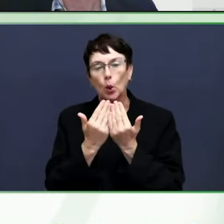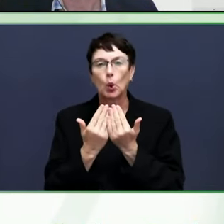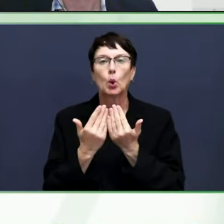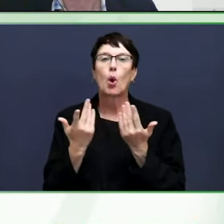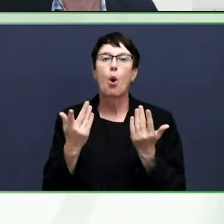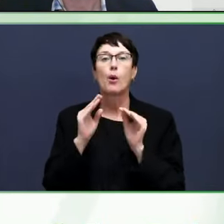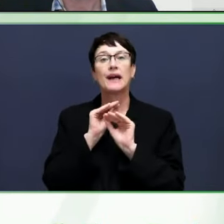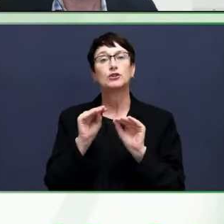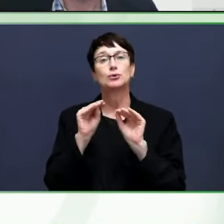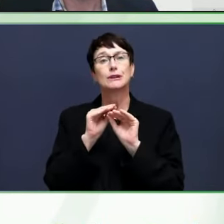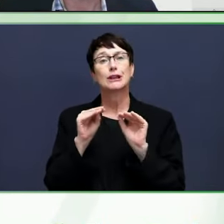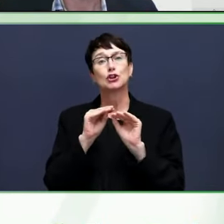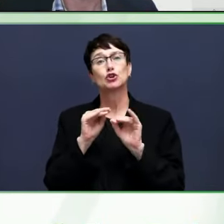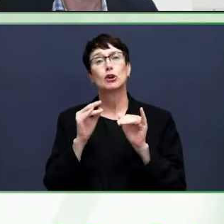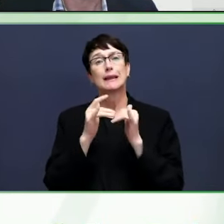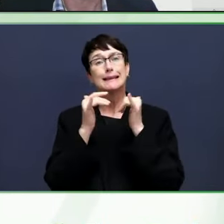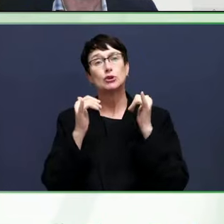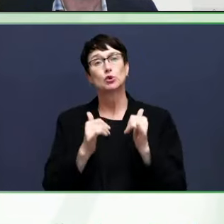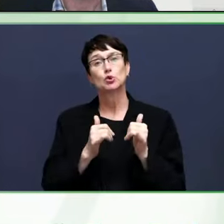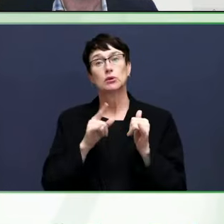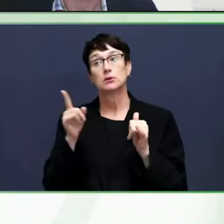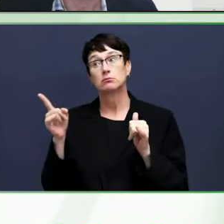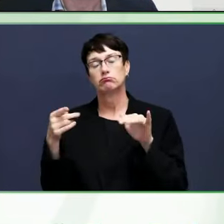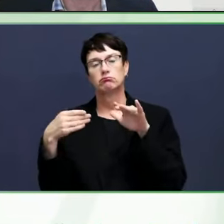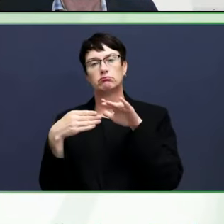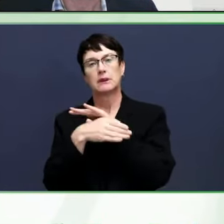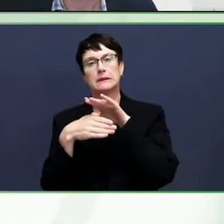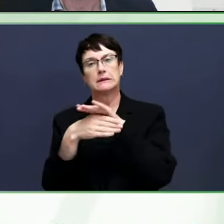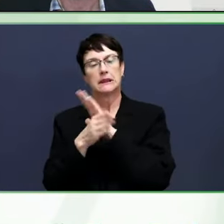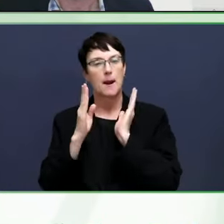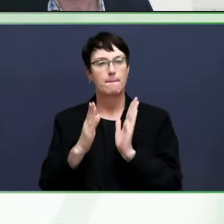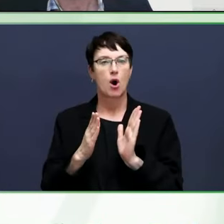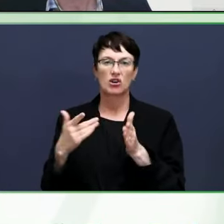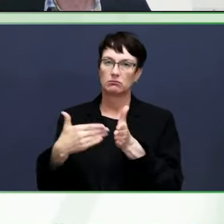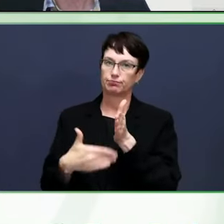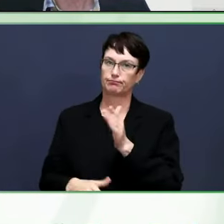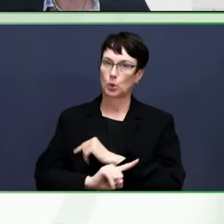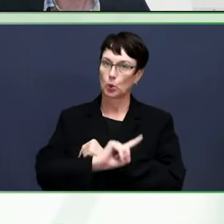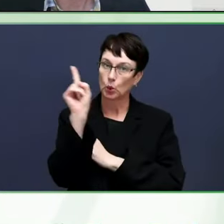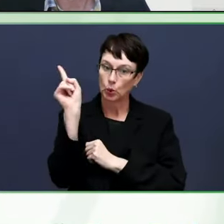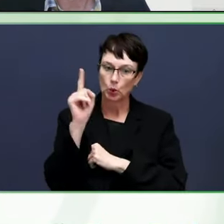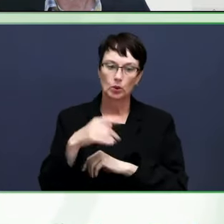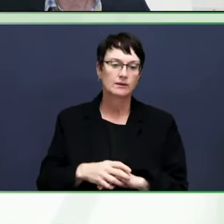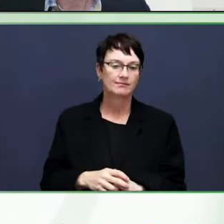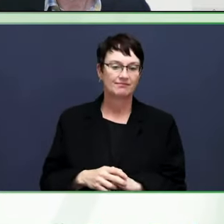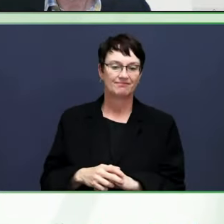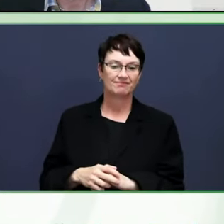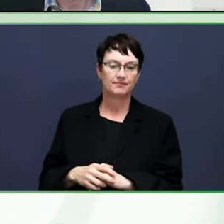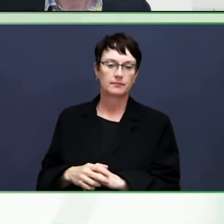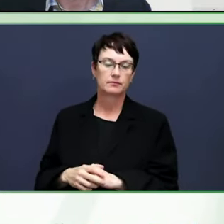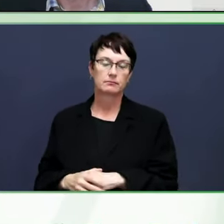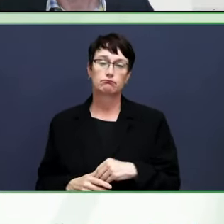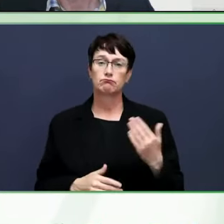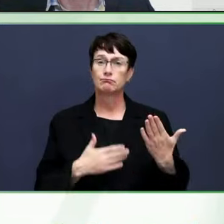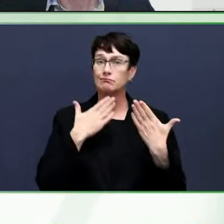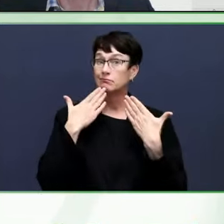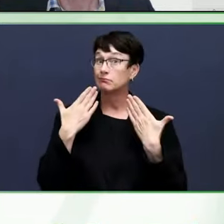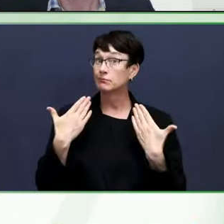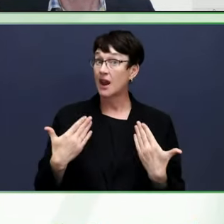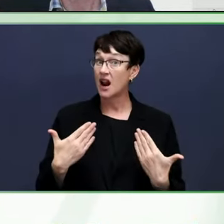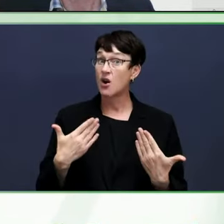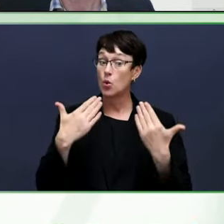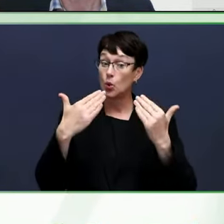Thank you very much, Eladio, for your presentation. And now we turn to the presentation from